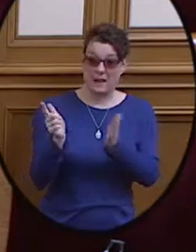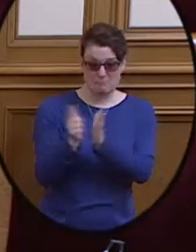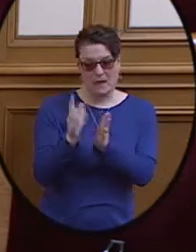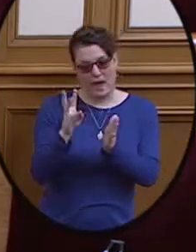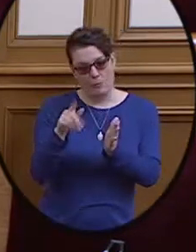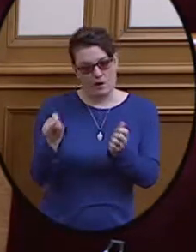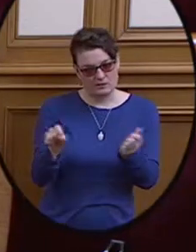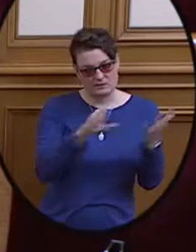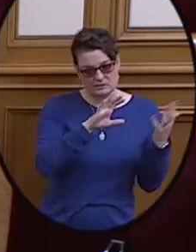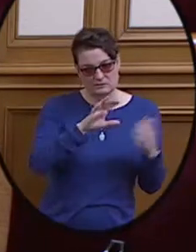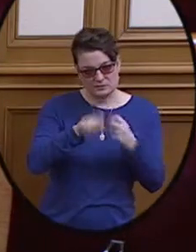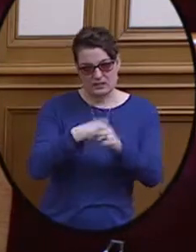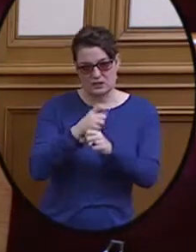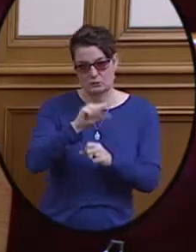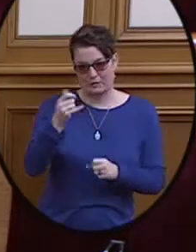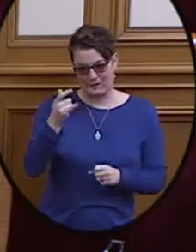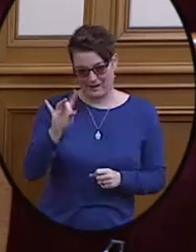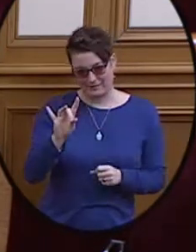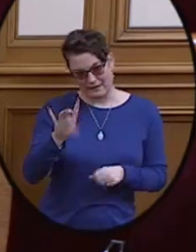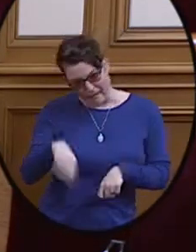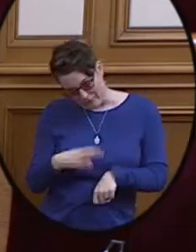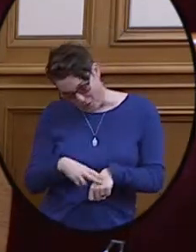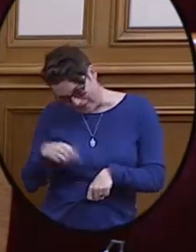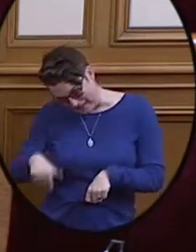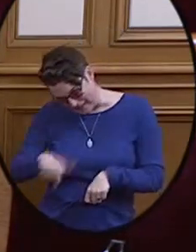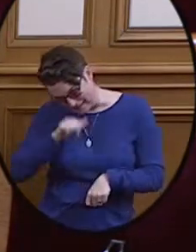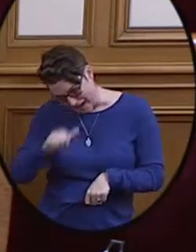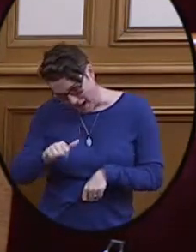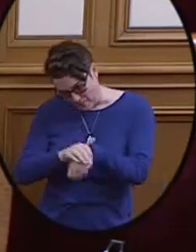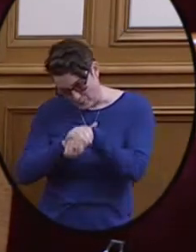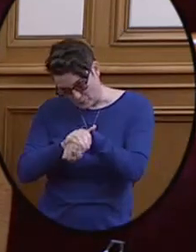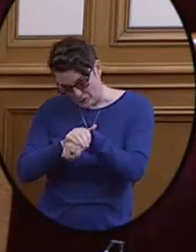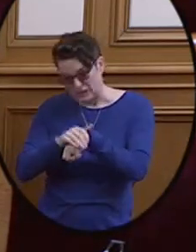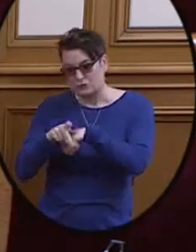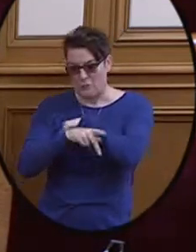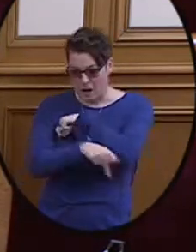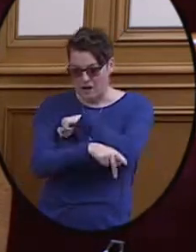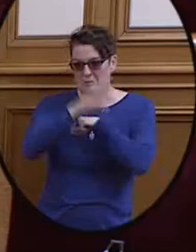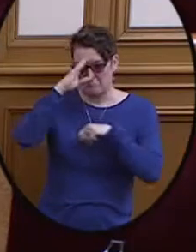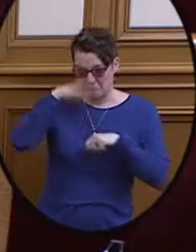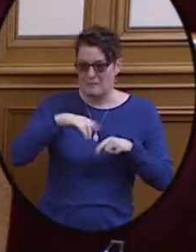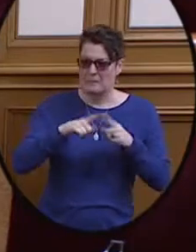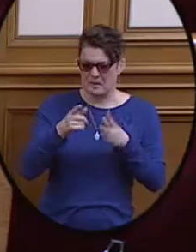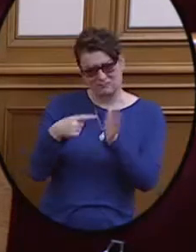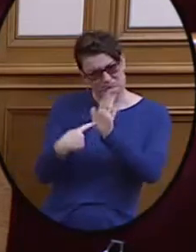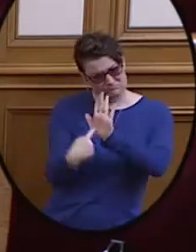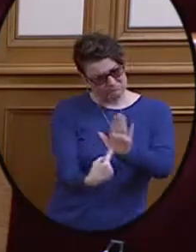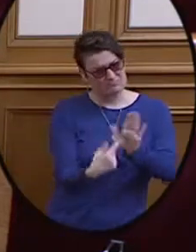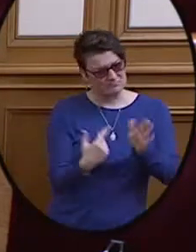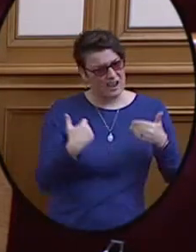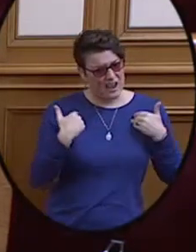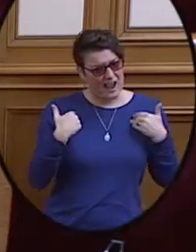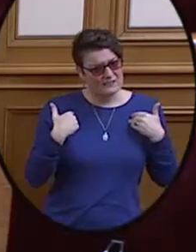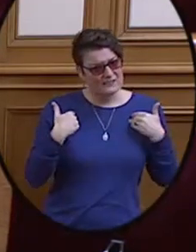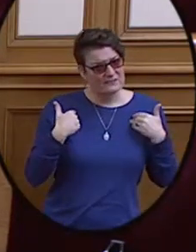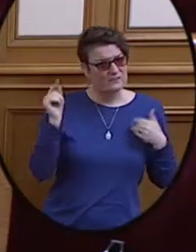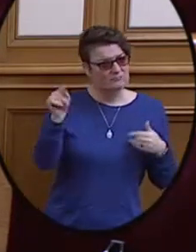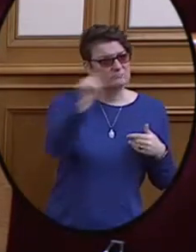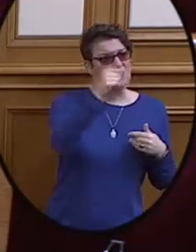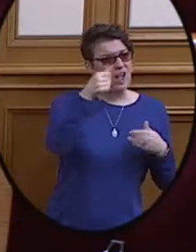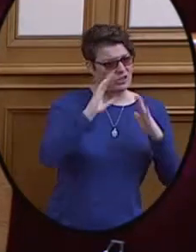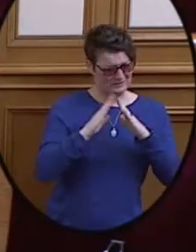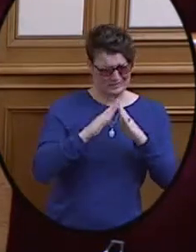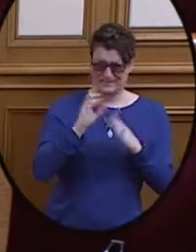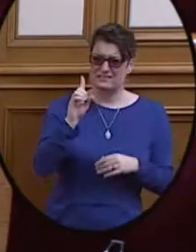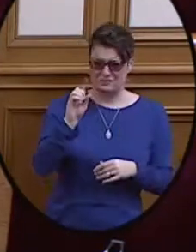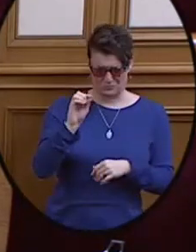in 2018, and of course this is not British Parliament here, but I would like to just point out that there is precedent of cities taking some